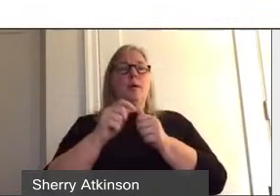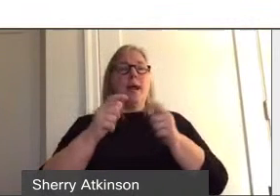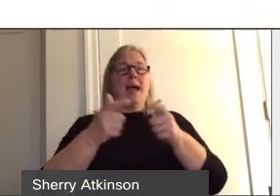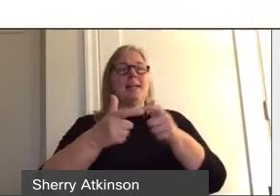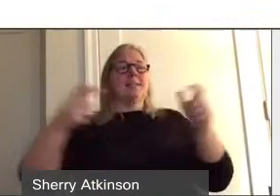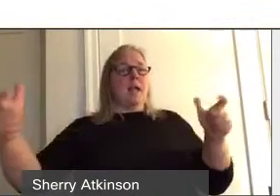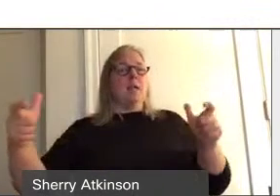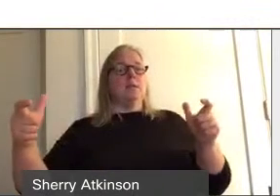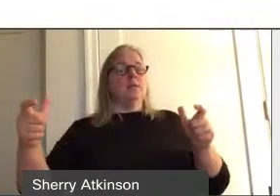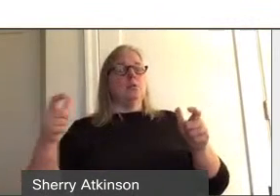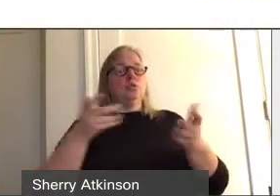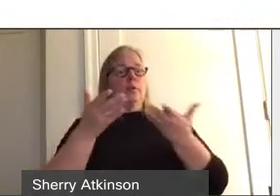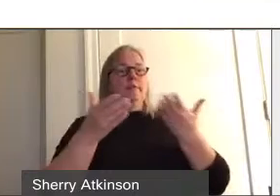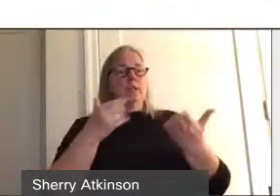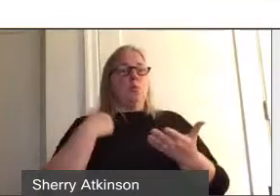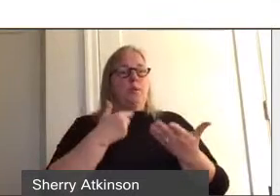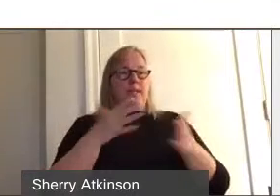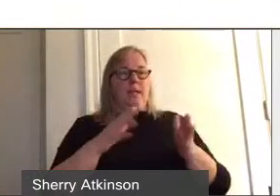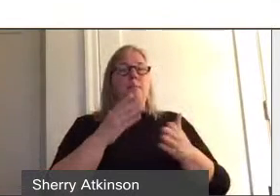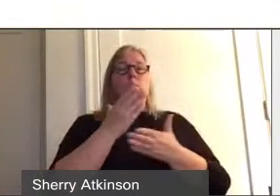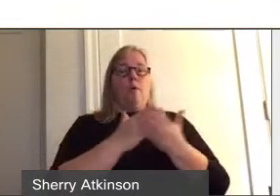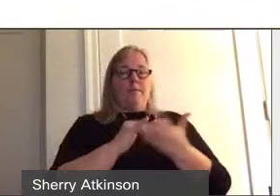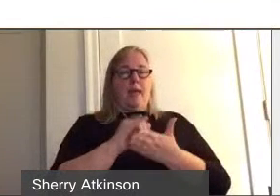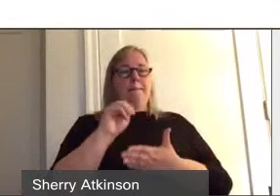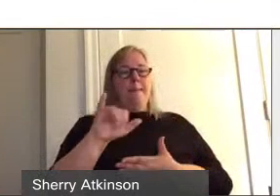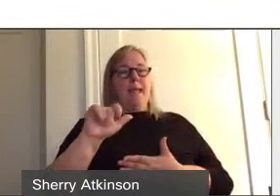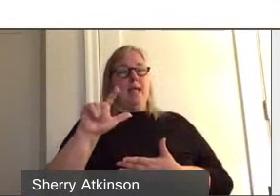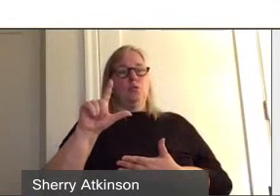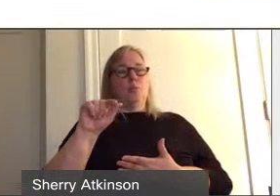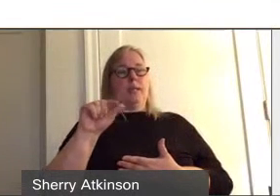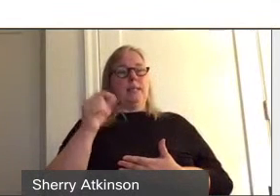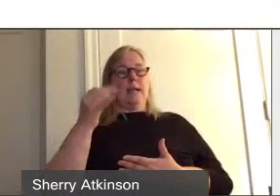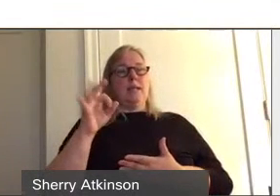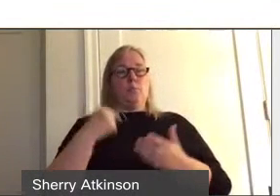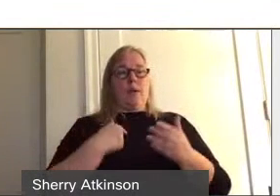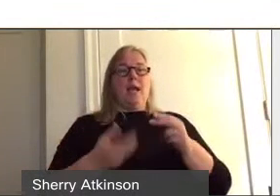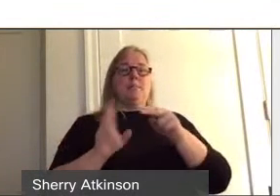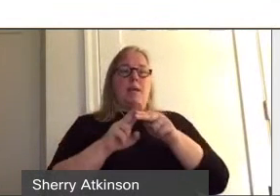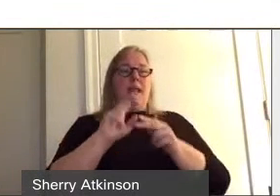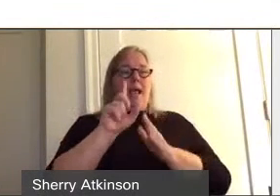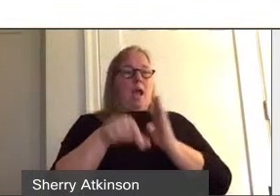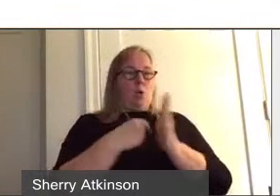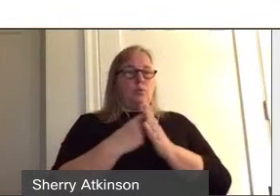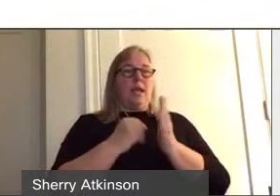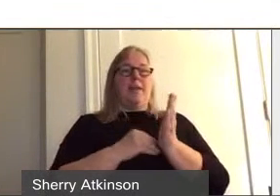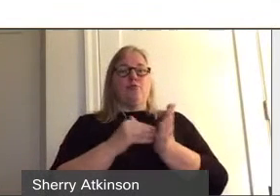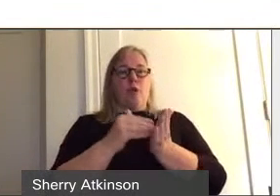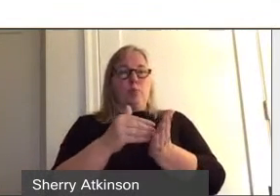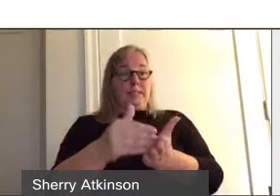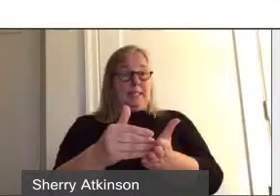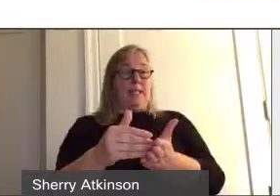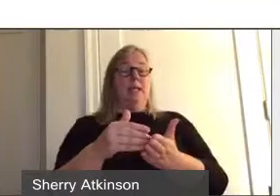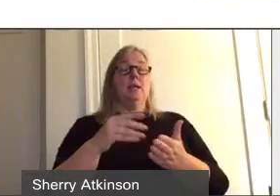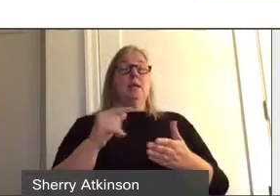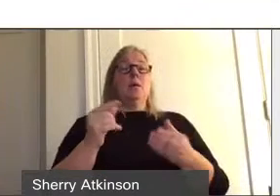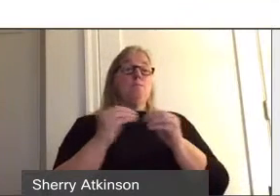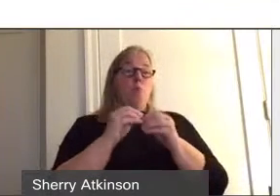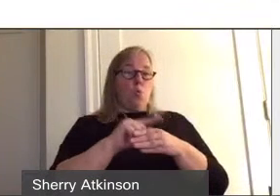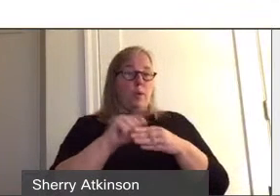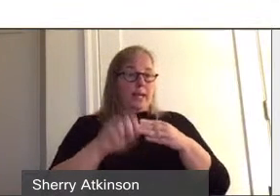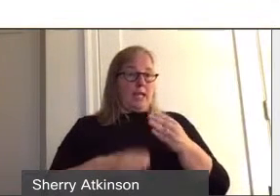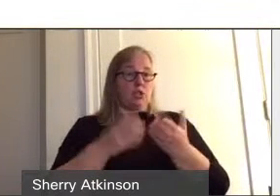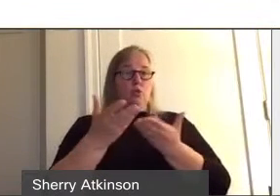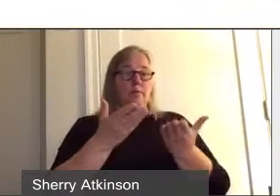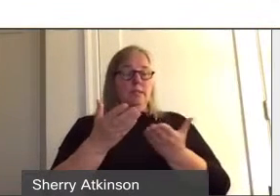of 2019, where we expanded our hours and increased frequency, more weekend service, since a lot of the jobs